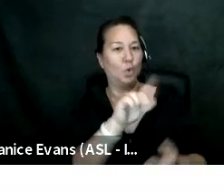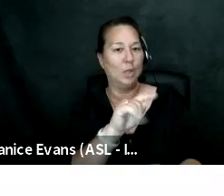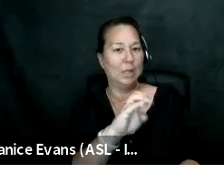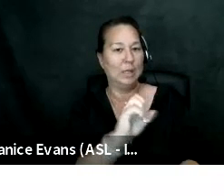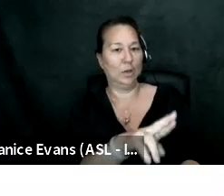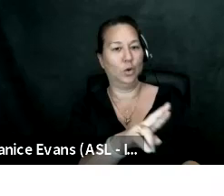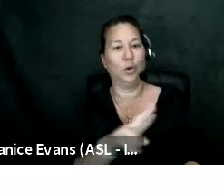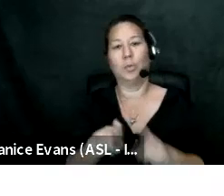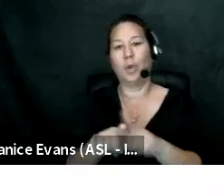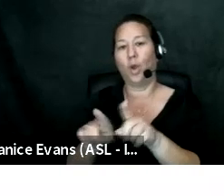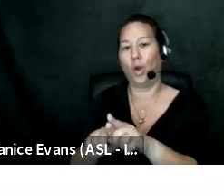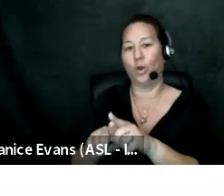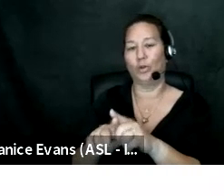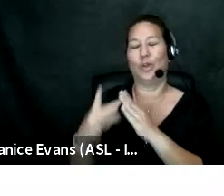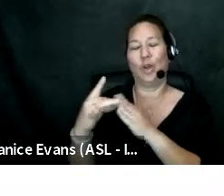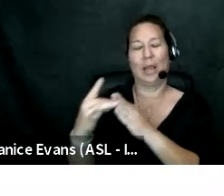slide.